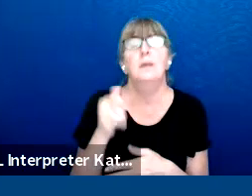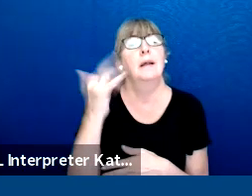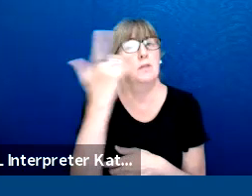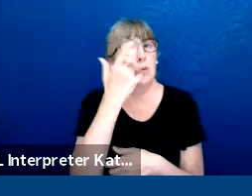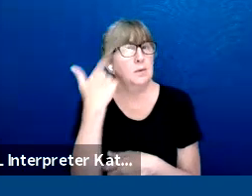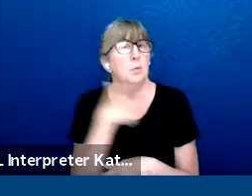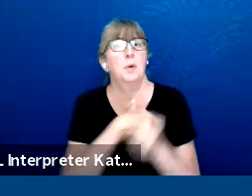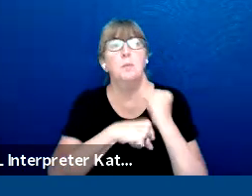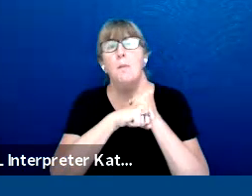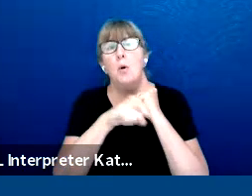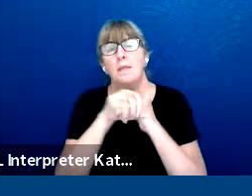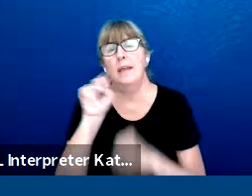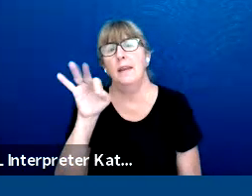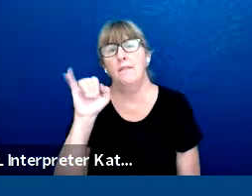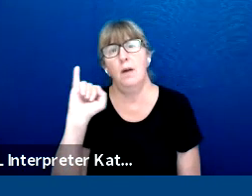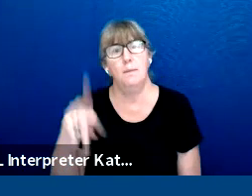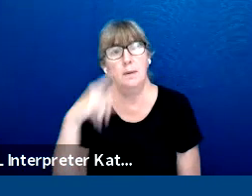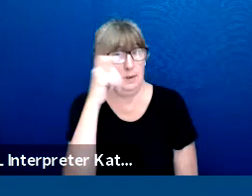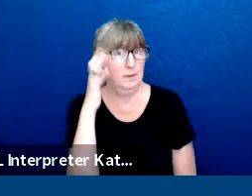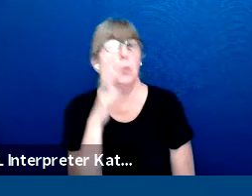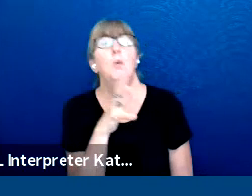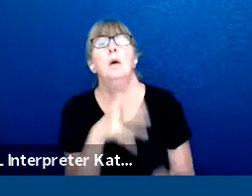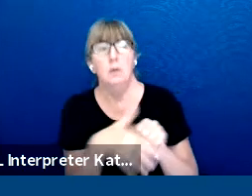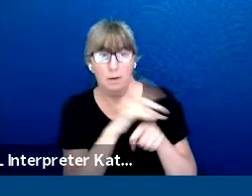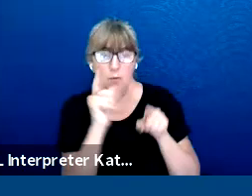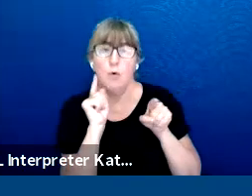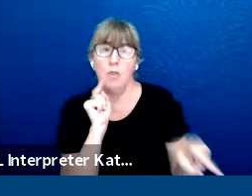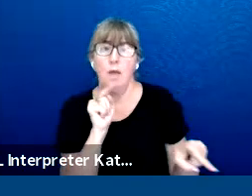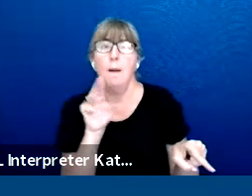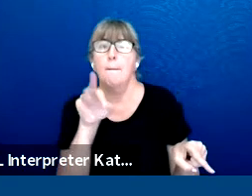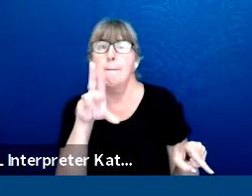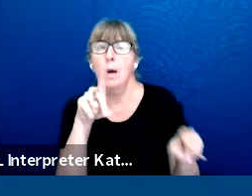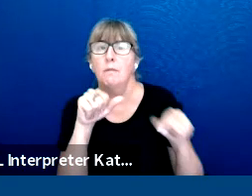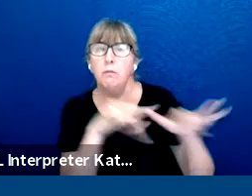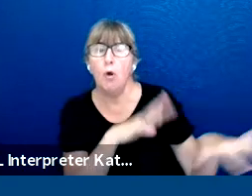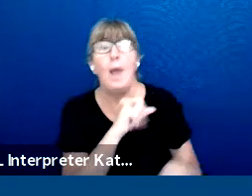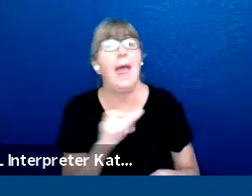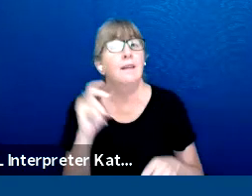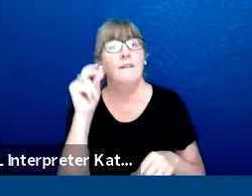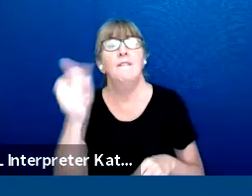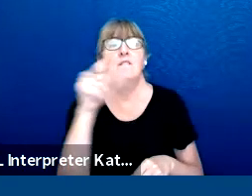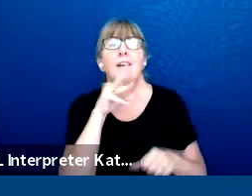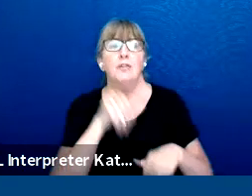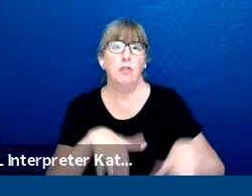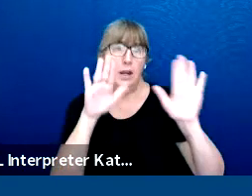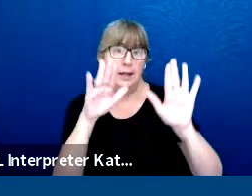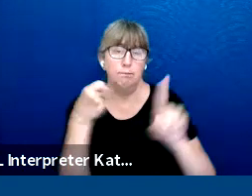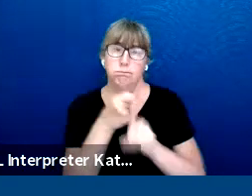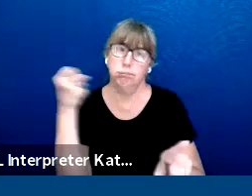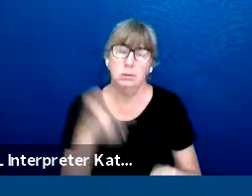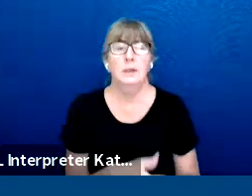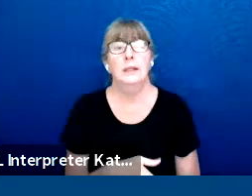the NFIP, is it's going to cover for the mud flows and for flash flooding events. If you